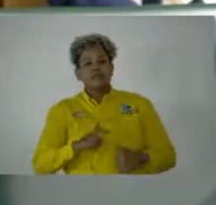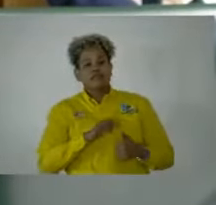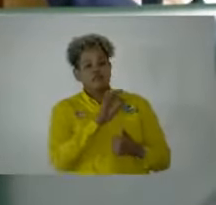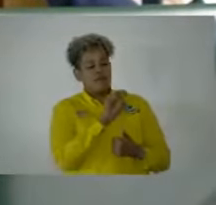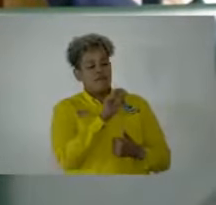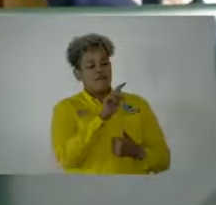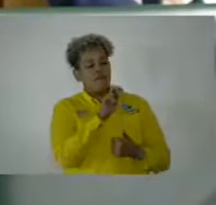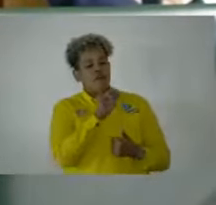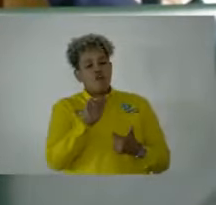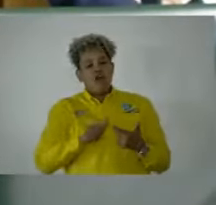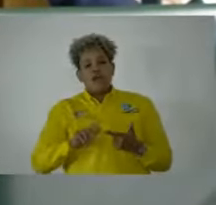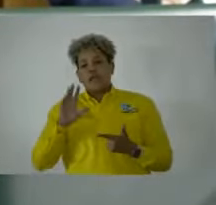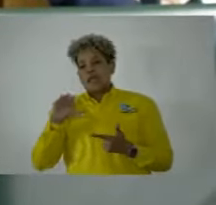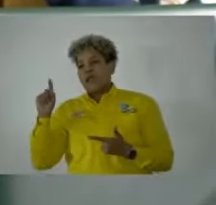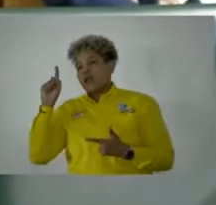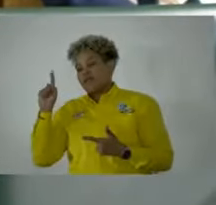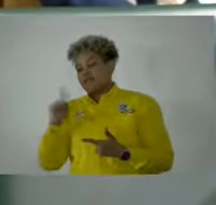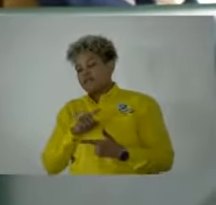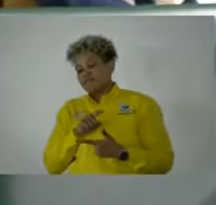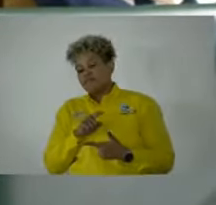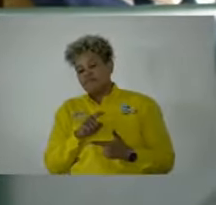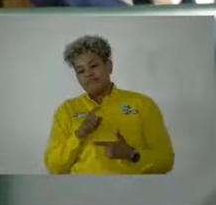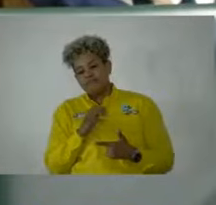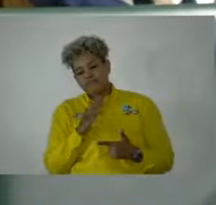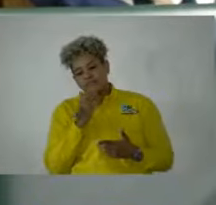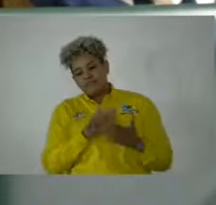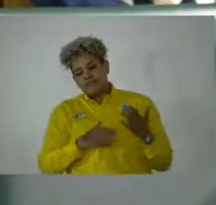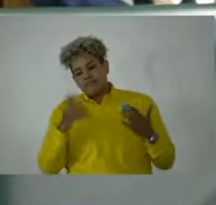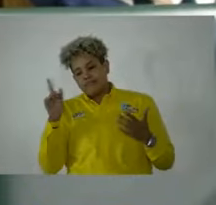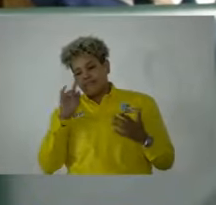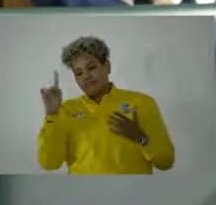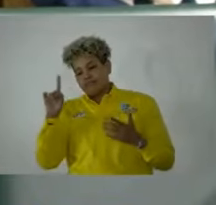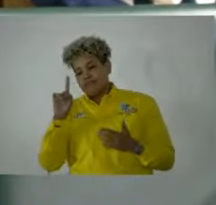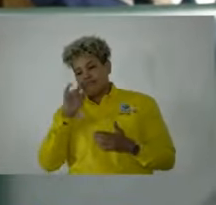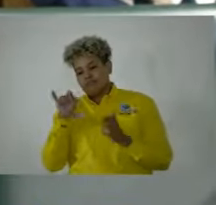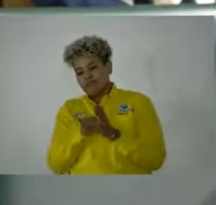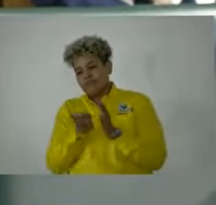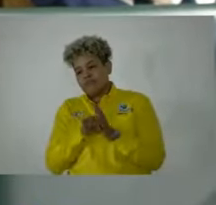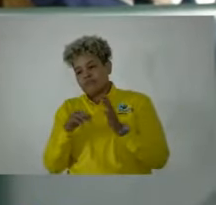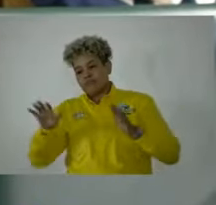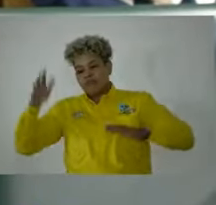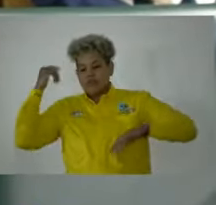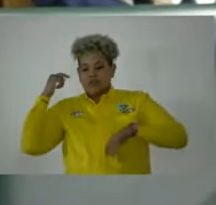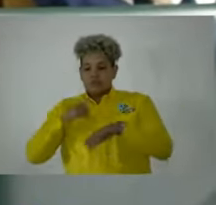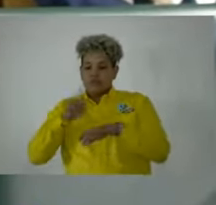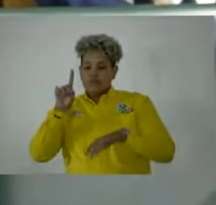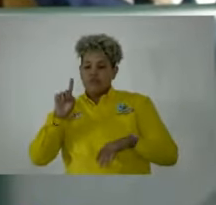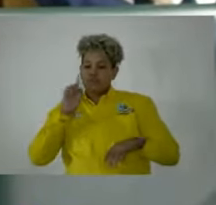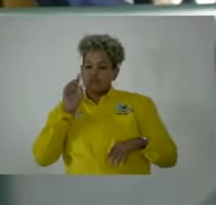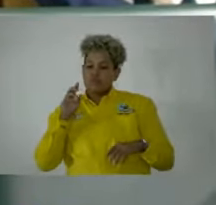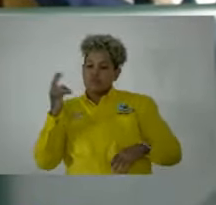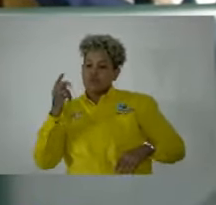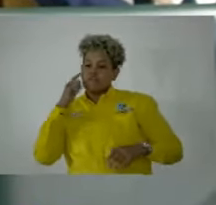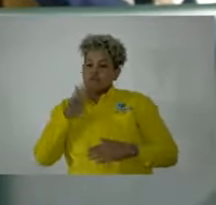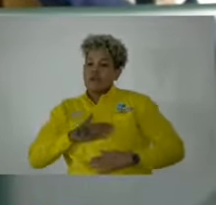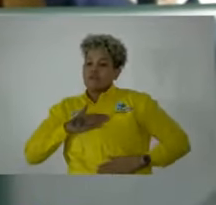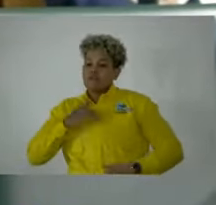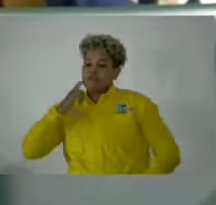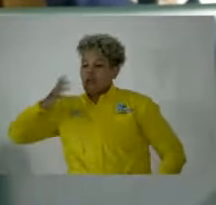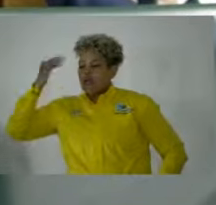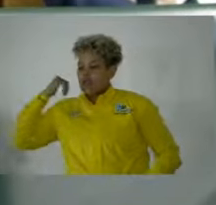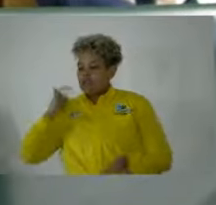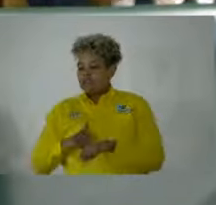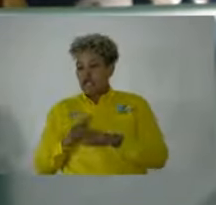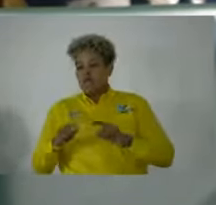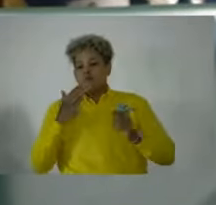say they've identified them. One of them has been identified long ago, and one of them was used for entertainment from long ago.